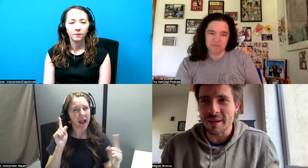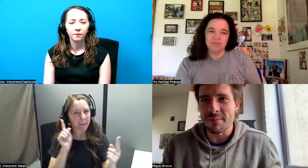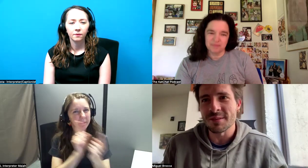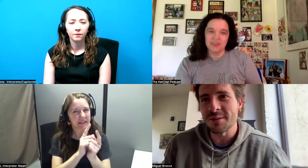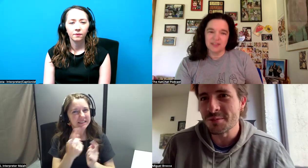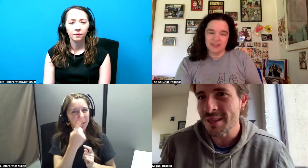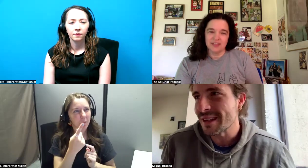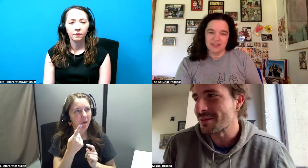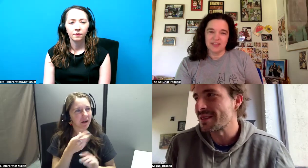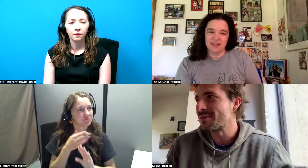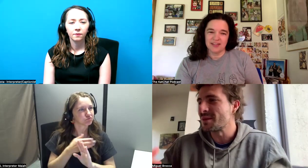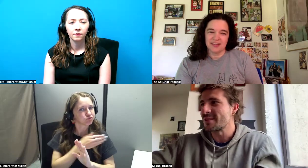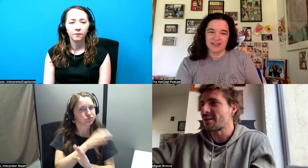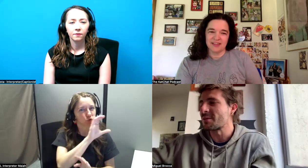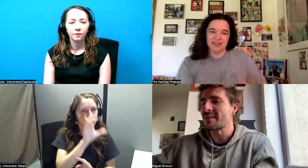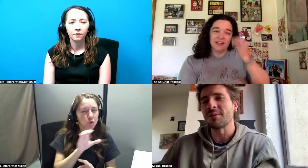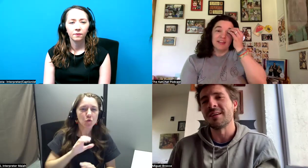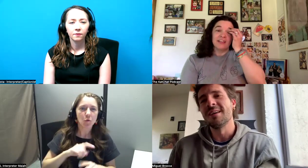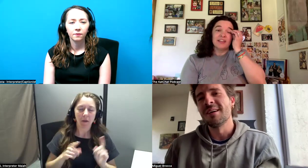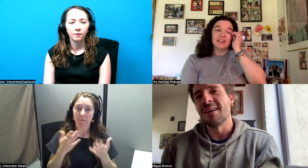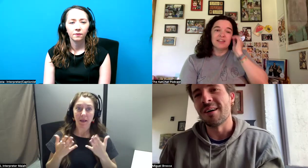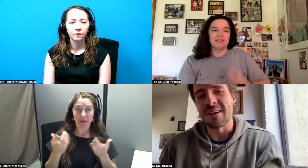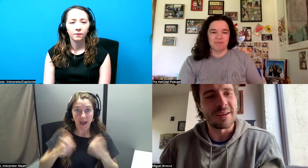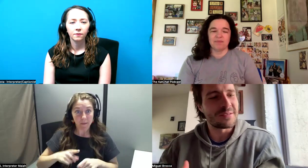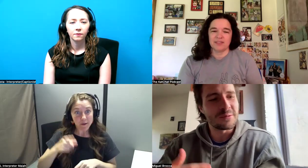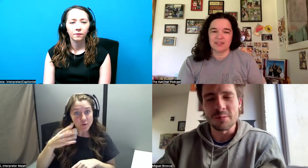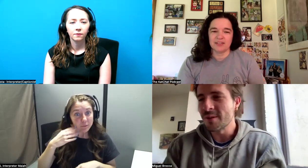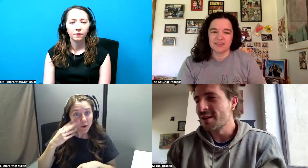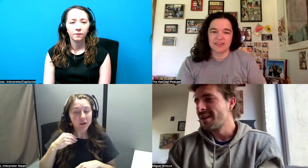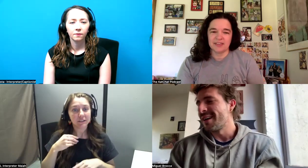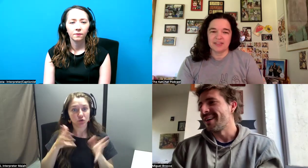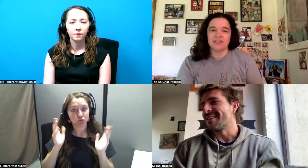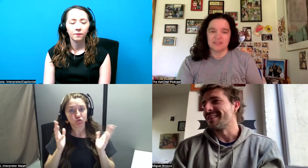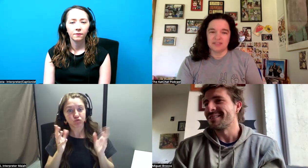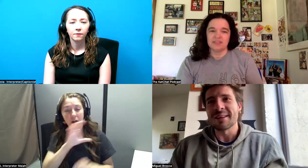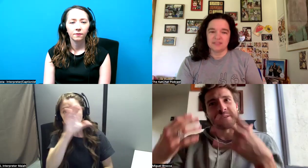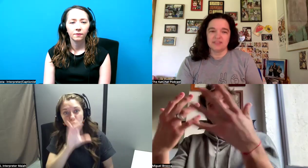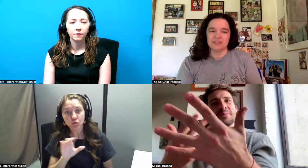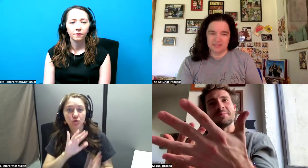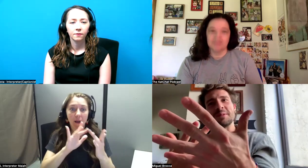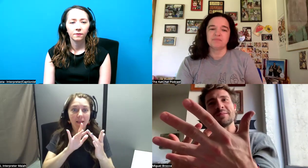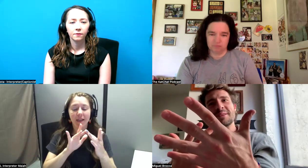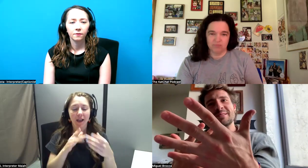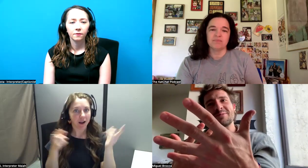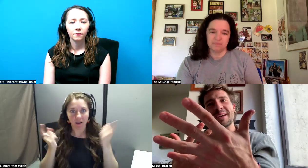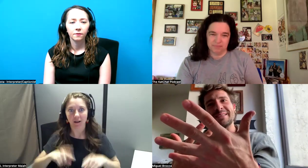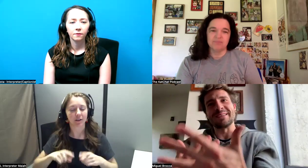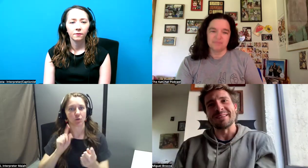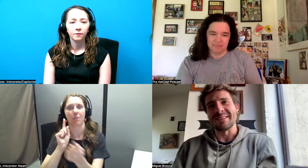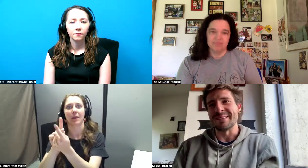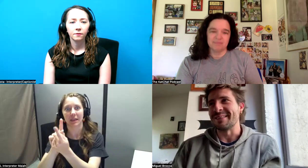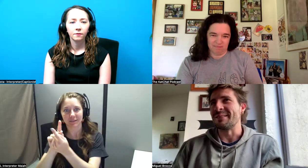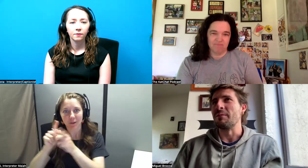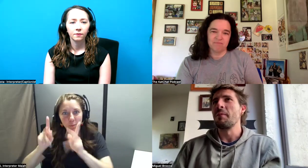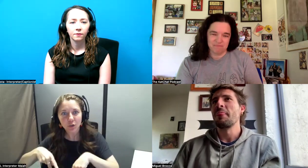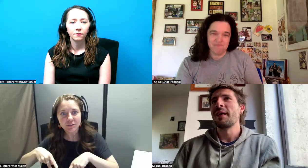it probably happened to you many times that you've been talking with someone on Zoom, and then suddenly you meet face to face,